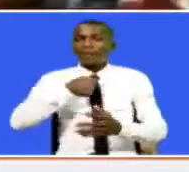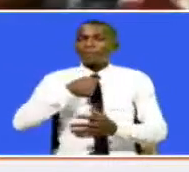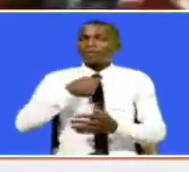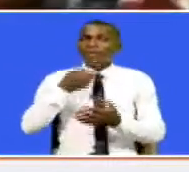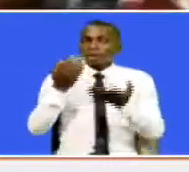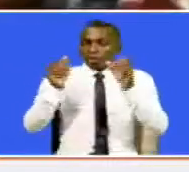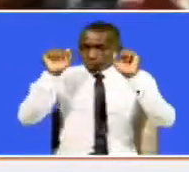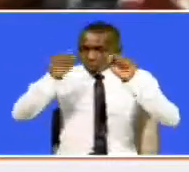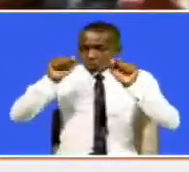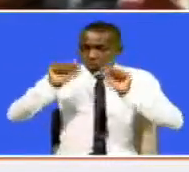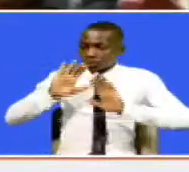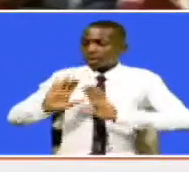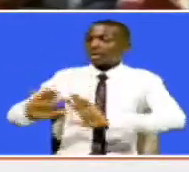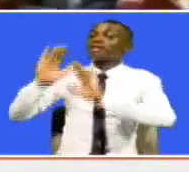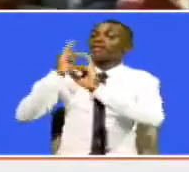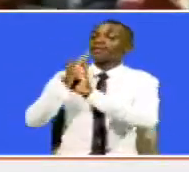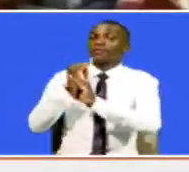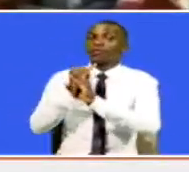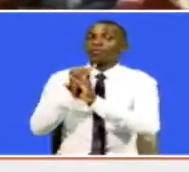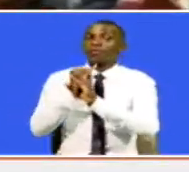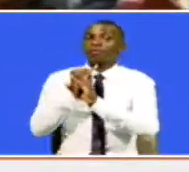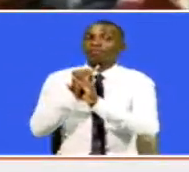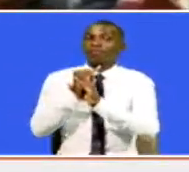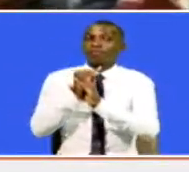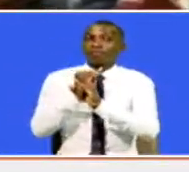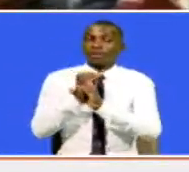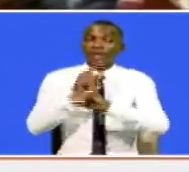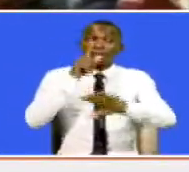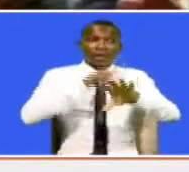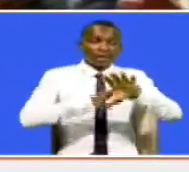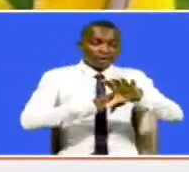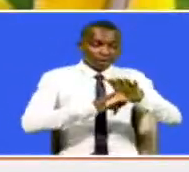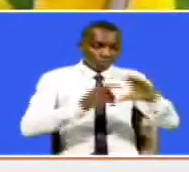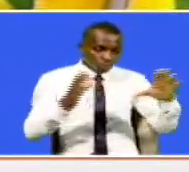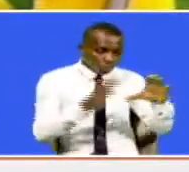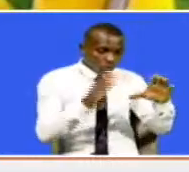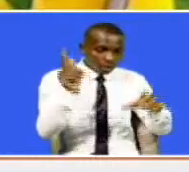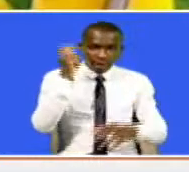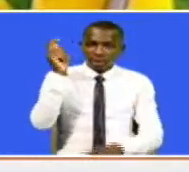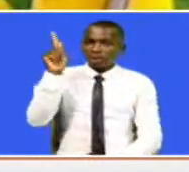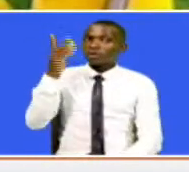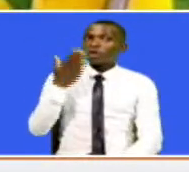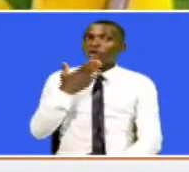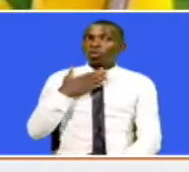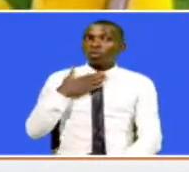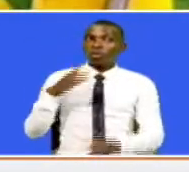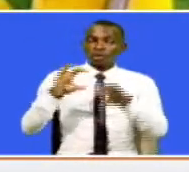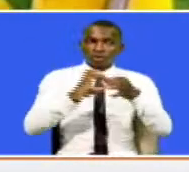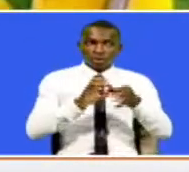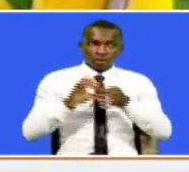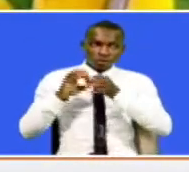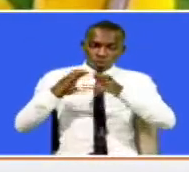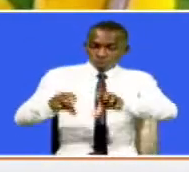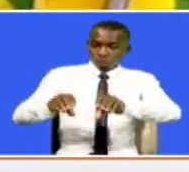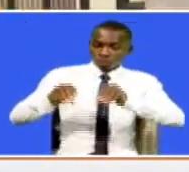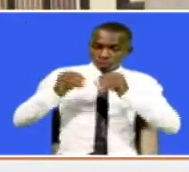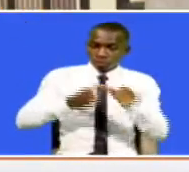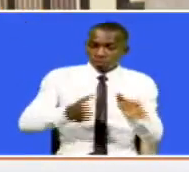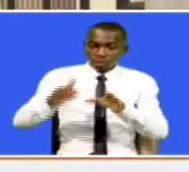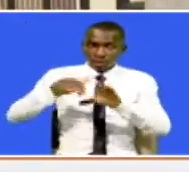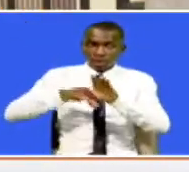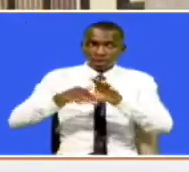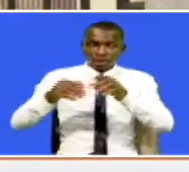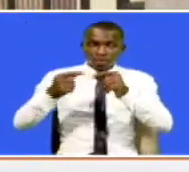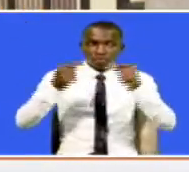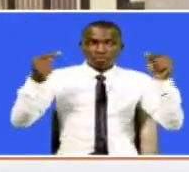resign. Matamshi ya Kalonzo yanajiri wakati ambapo muungano wa Kenya Kwanza umewataka wanaazimio kuchukua nafasi yao kwenye upinzani. The